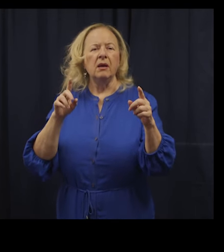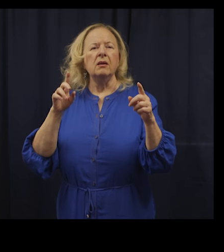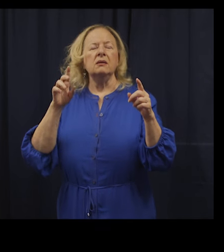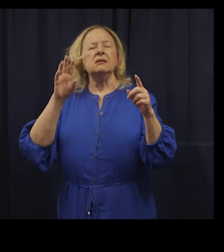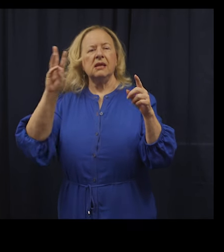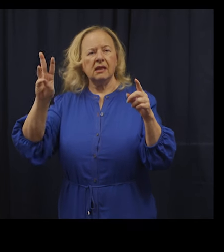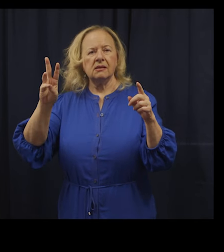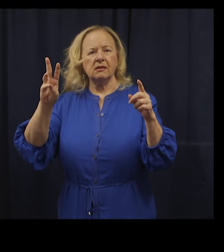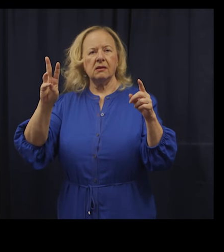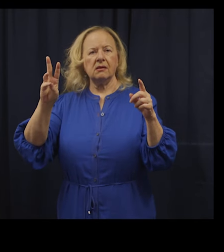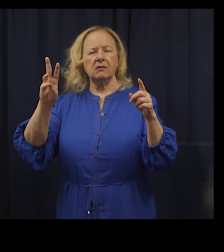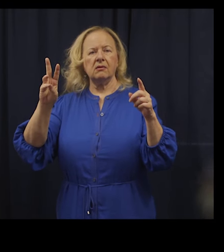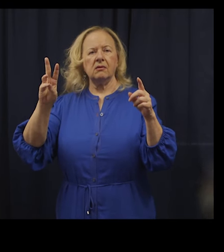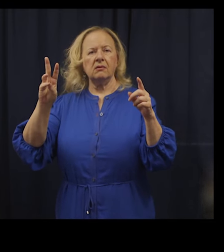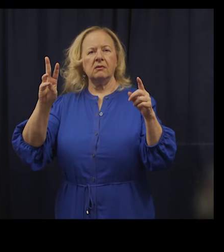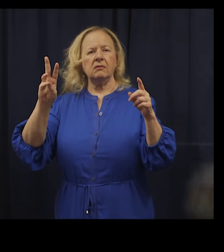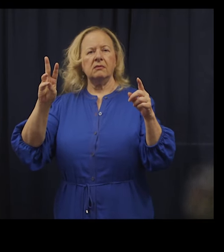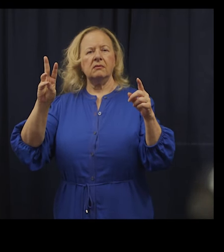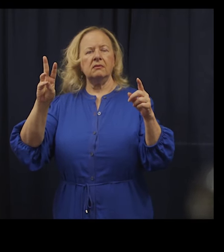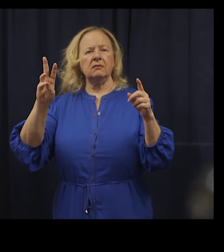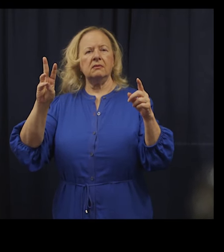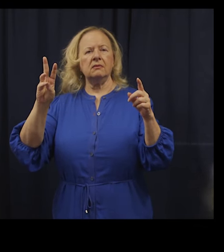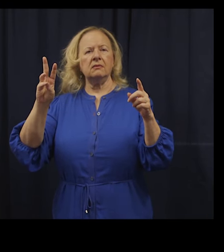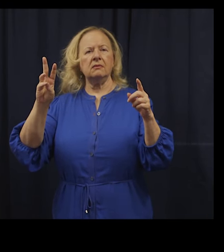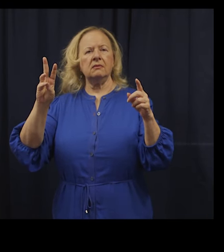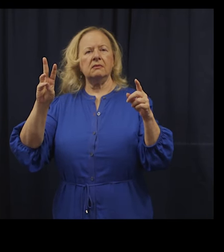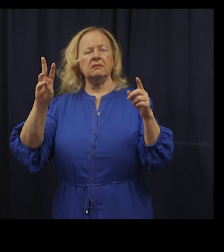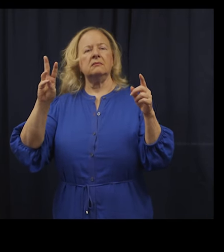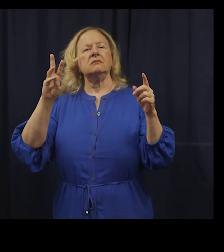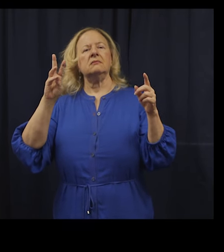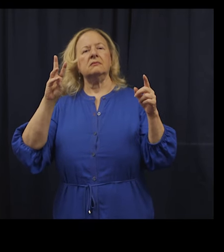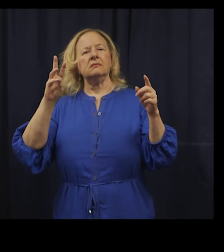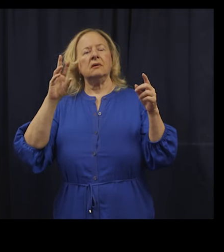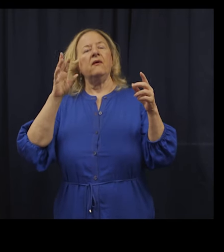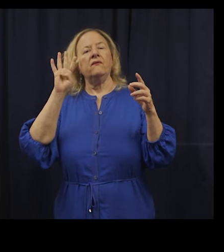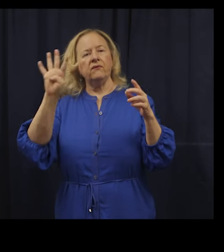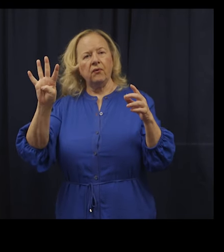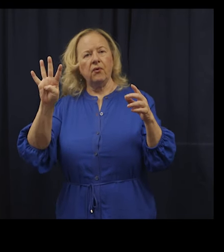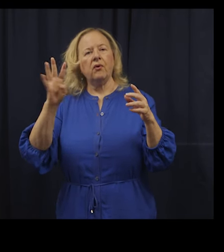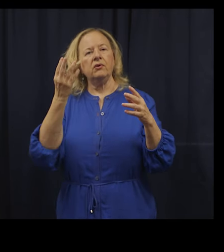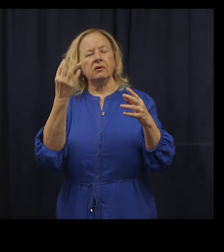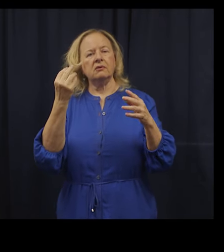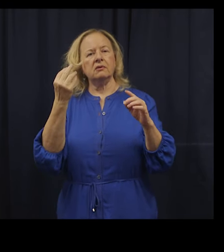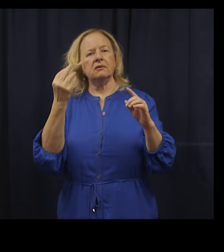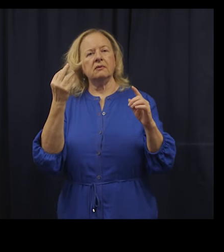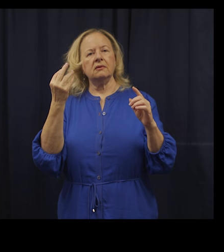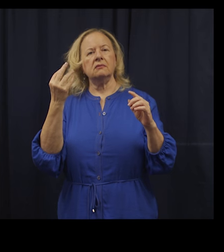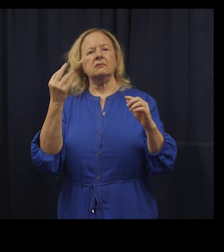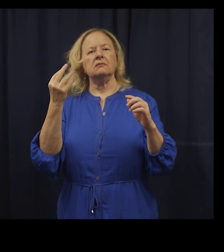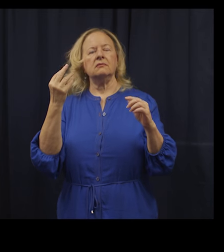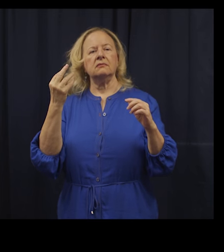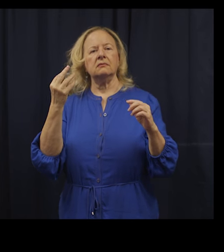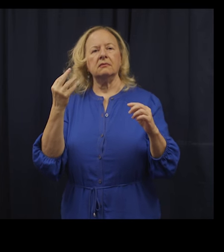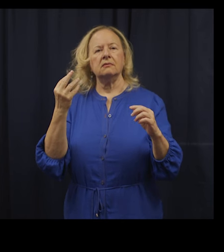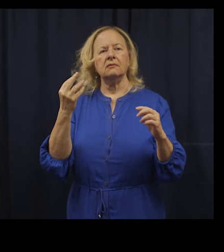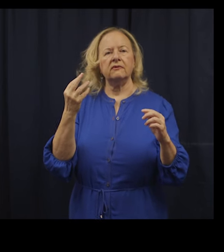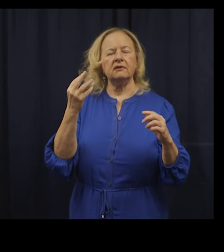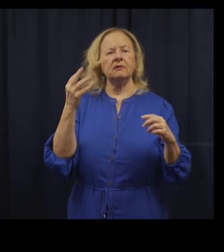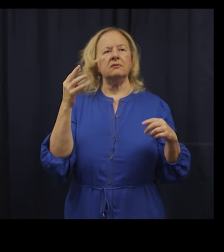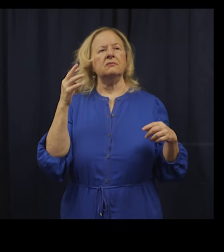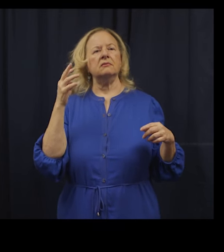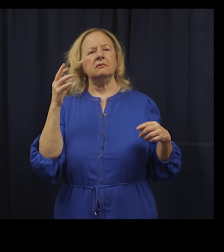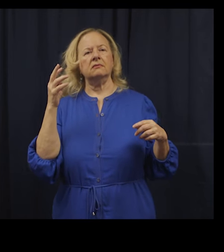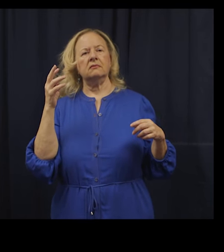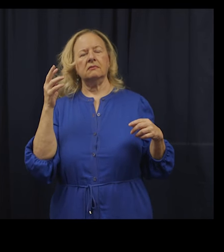the Vav, which is 6. And so David numerically equals 14. Isn't that fascinating?